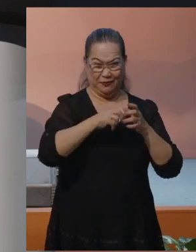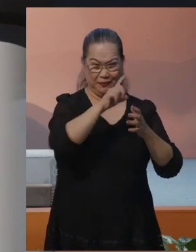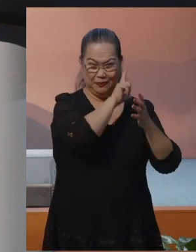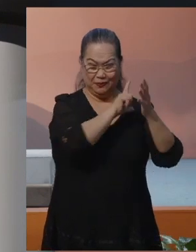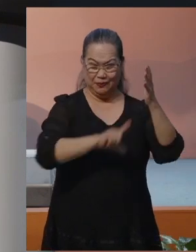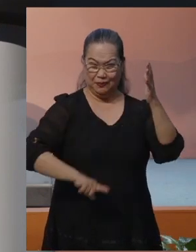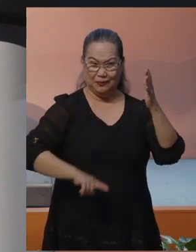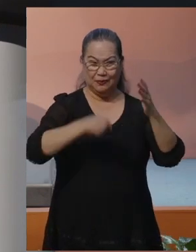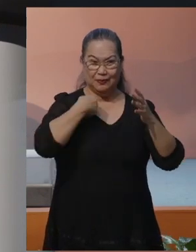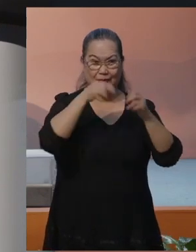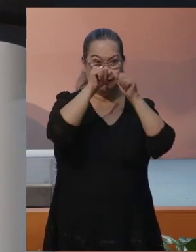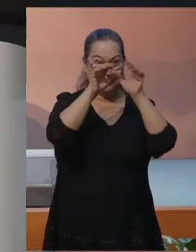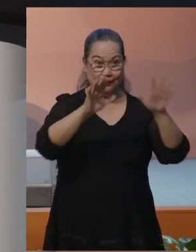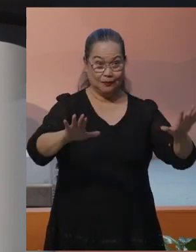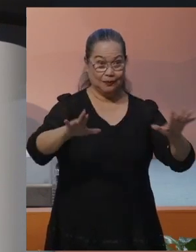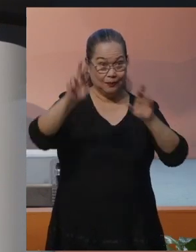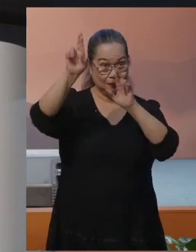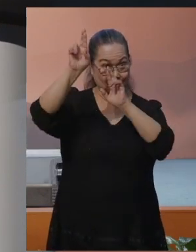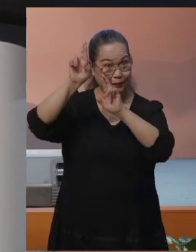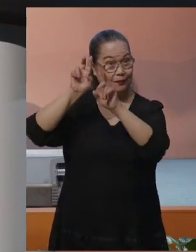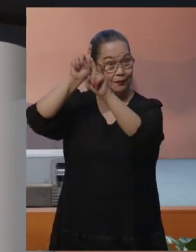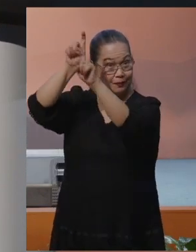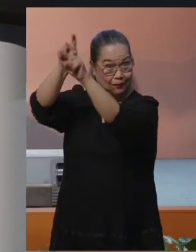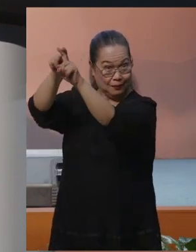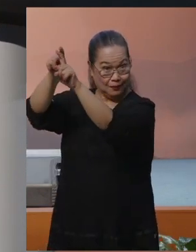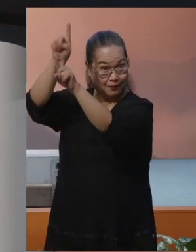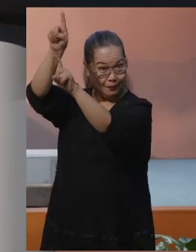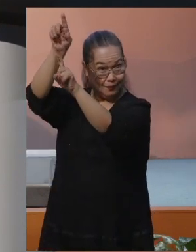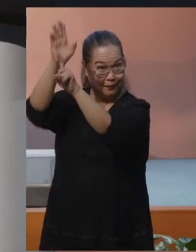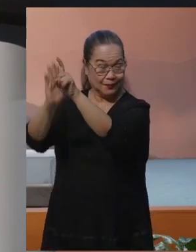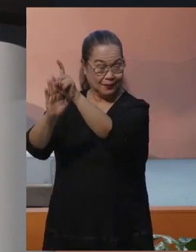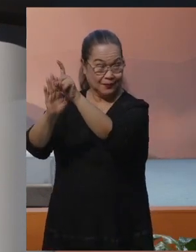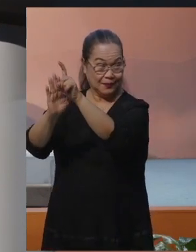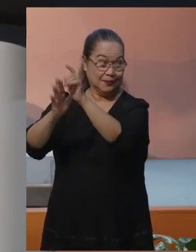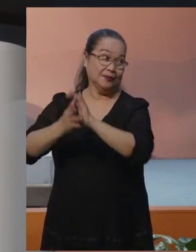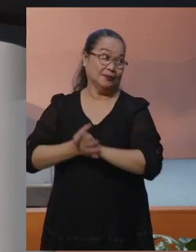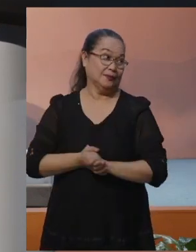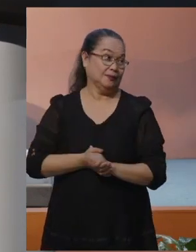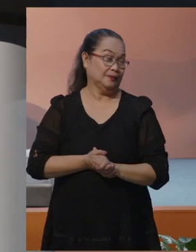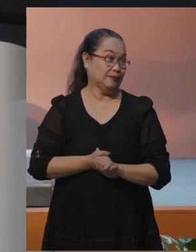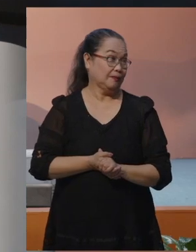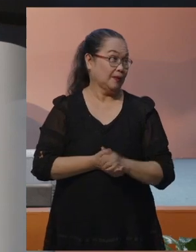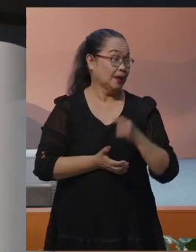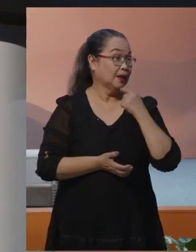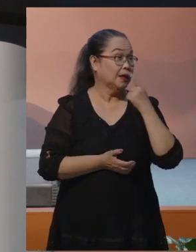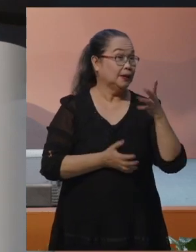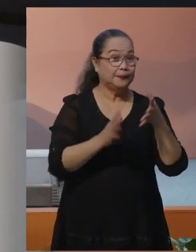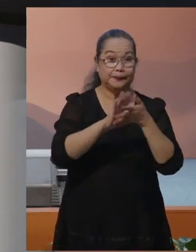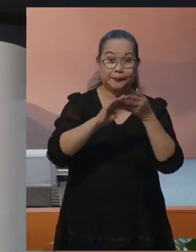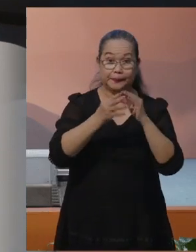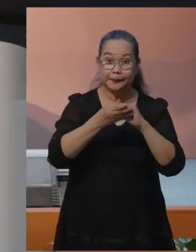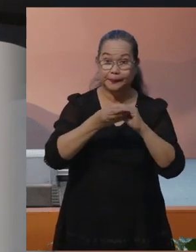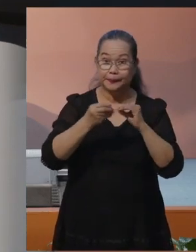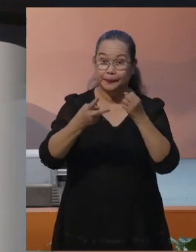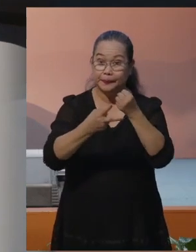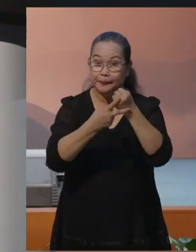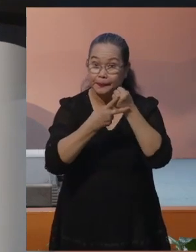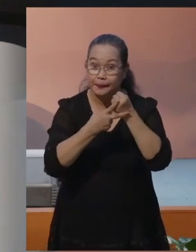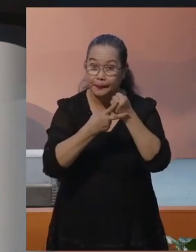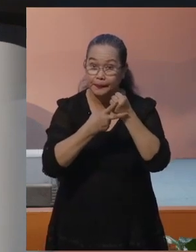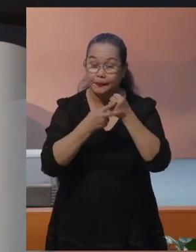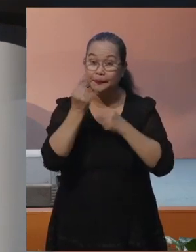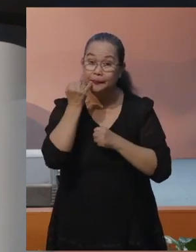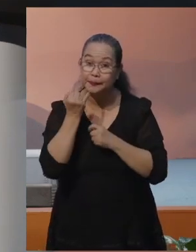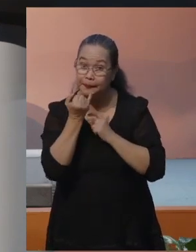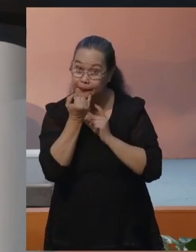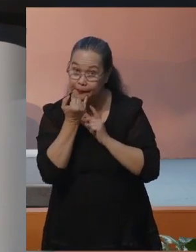are all who take refuge in him. Ang salaysay ng pagsasaklolo ng